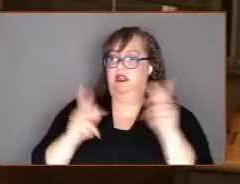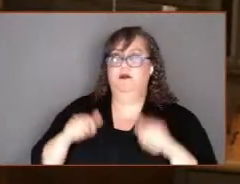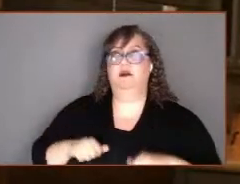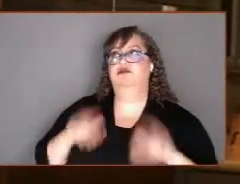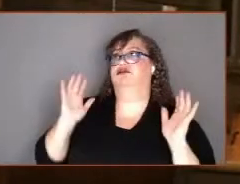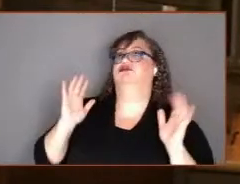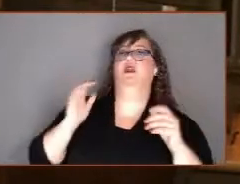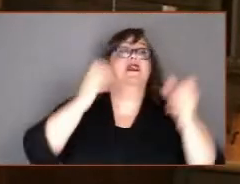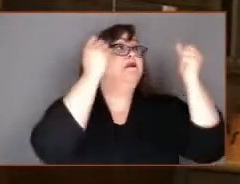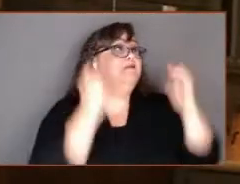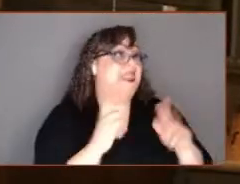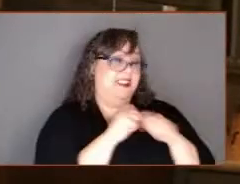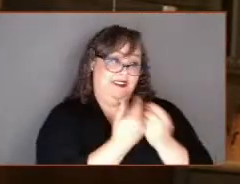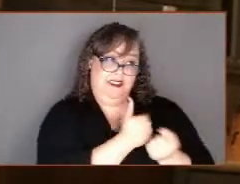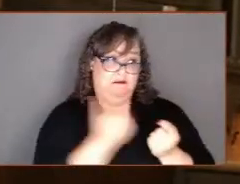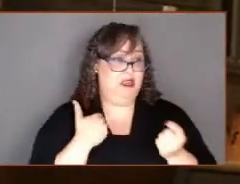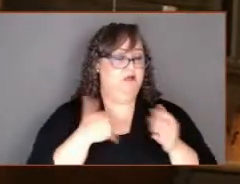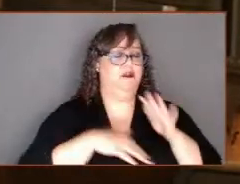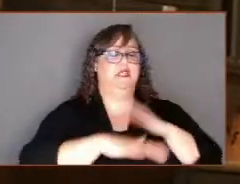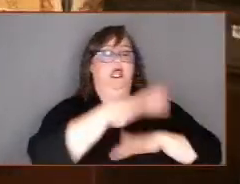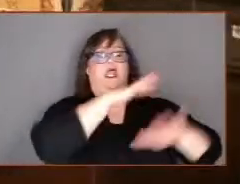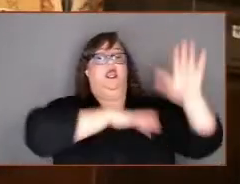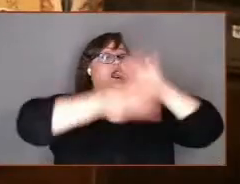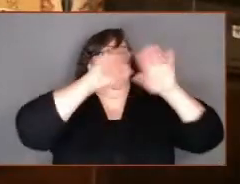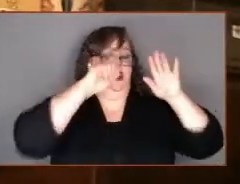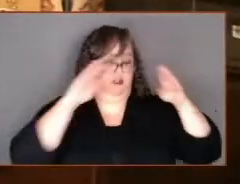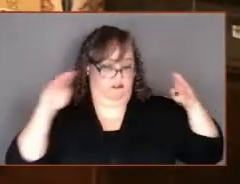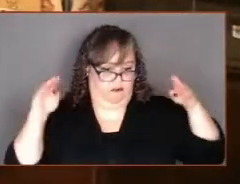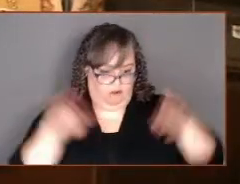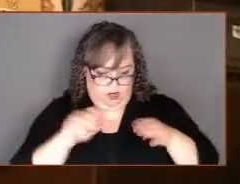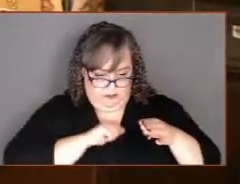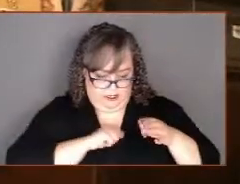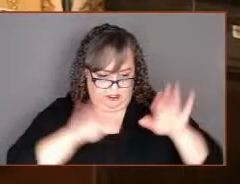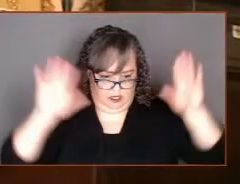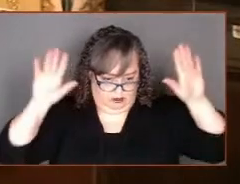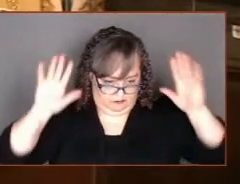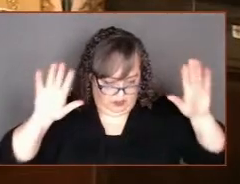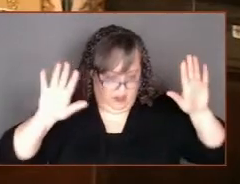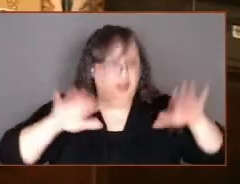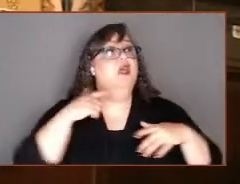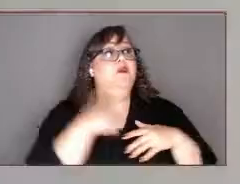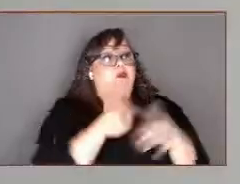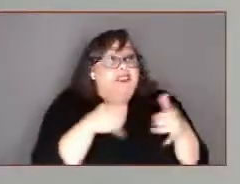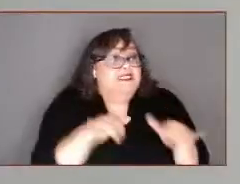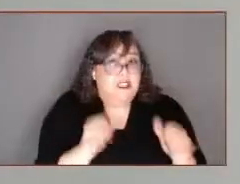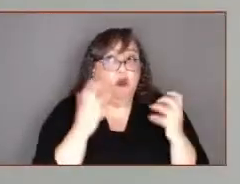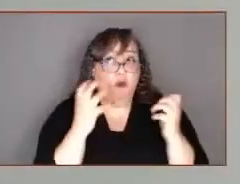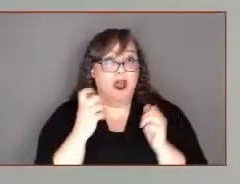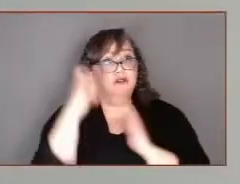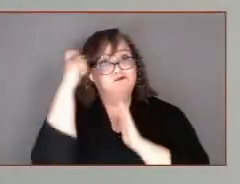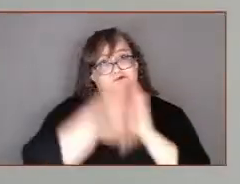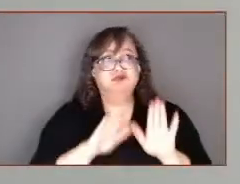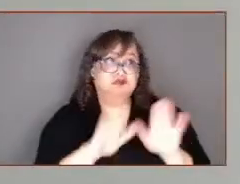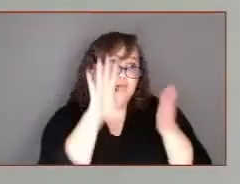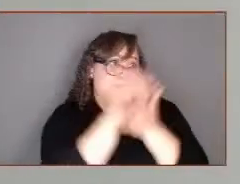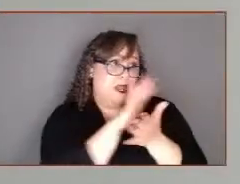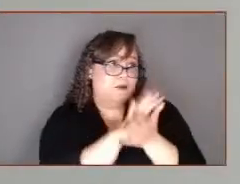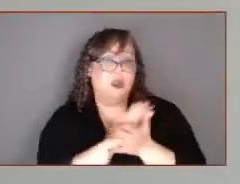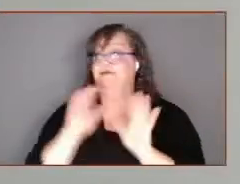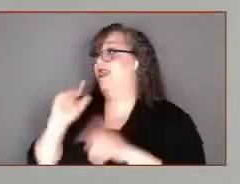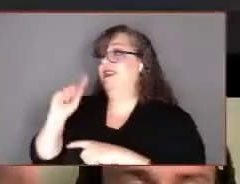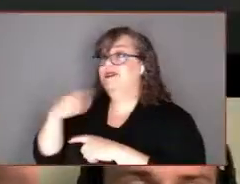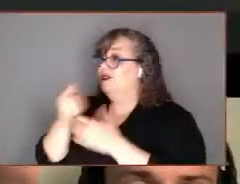step back and kind of focus on their own things, but still we were trying to get a great paper out. So the only thing I can do at this time